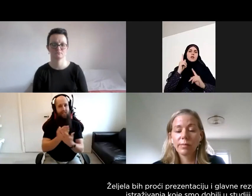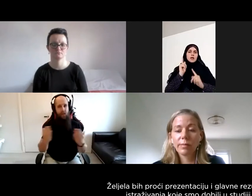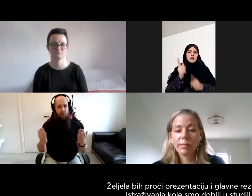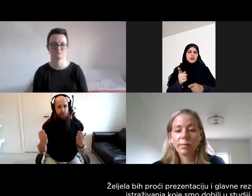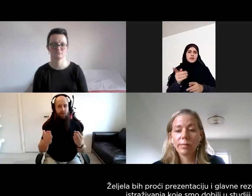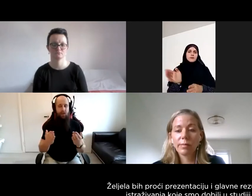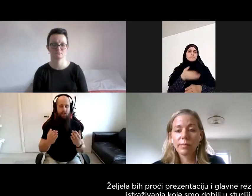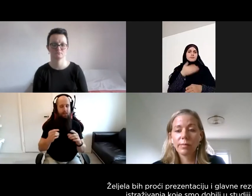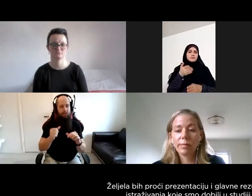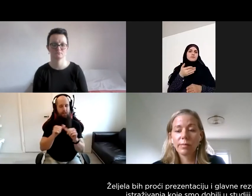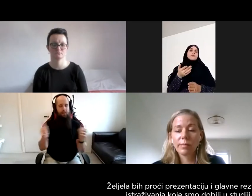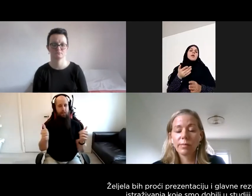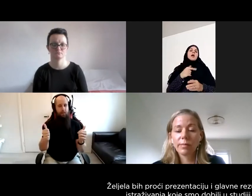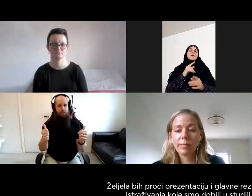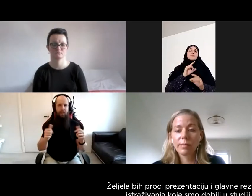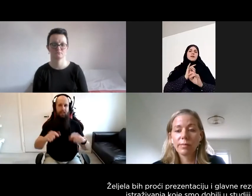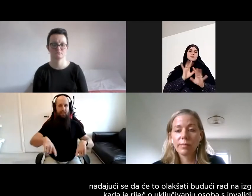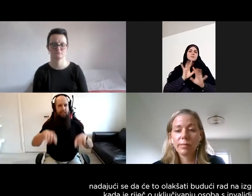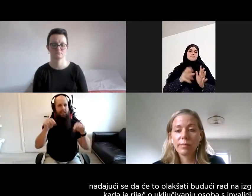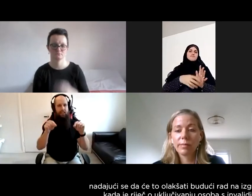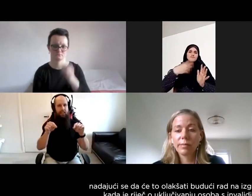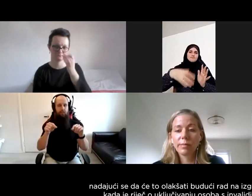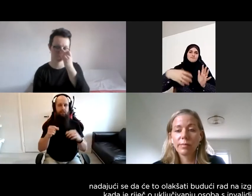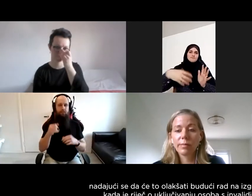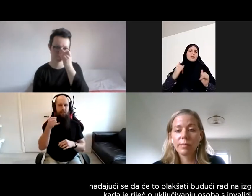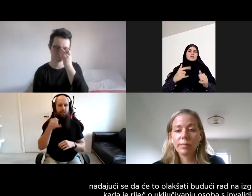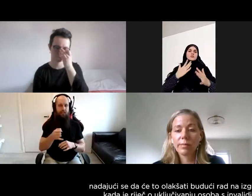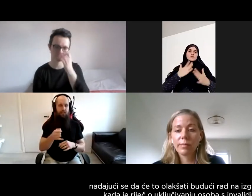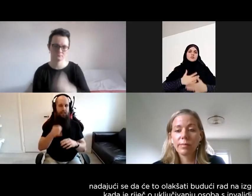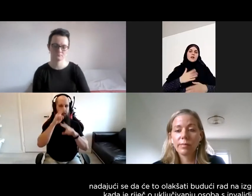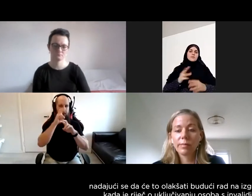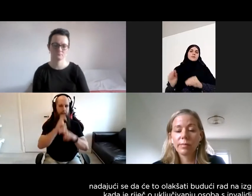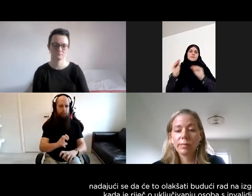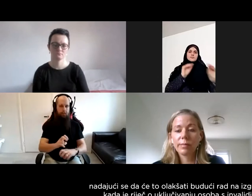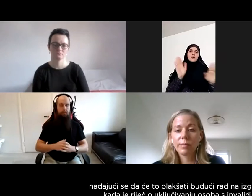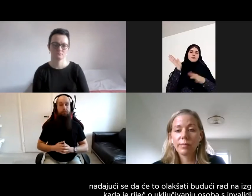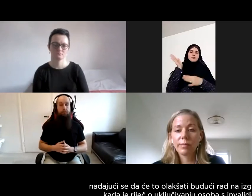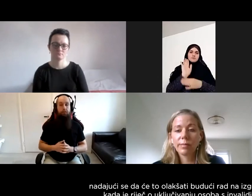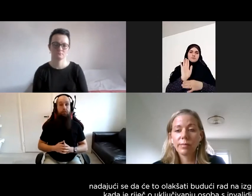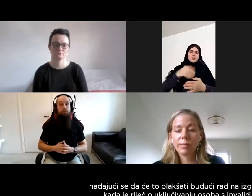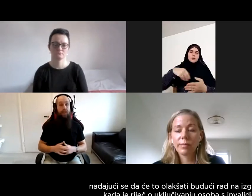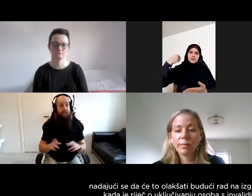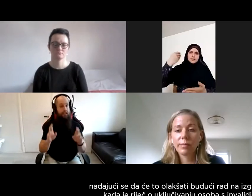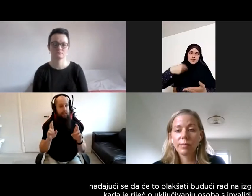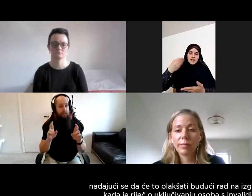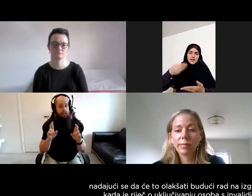we had during the study, hoping that this will possibly